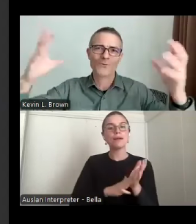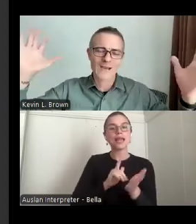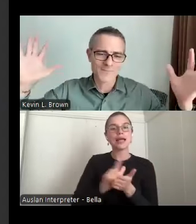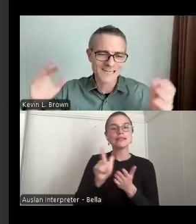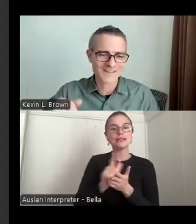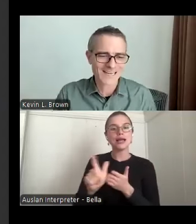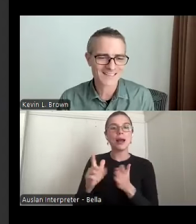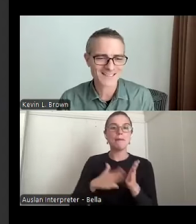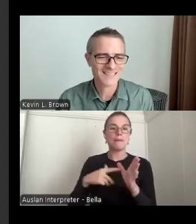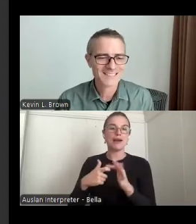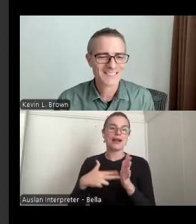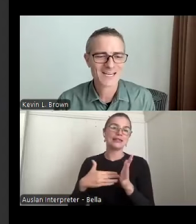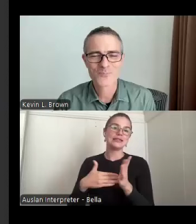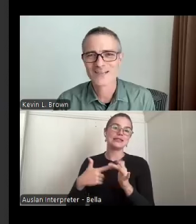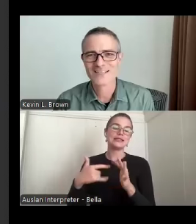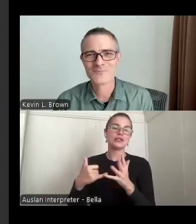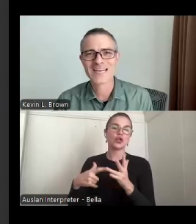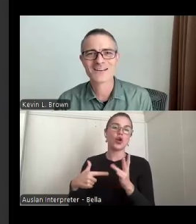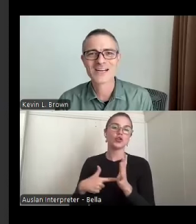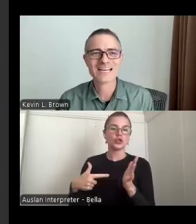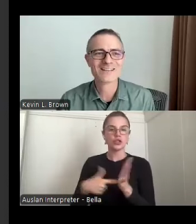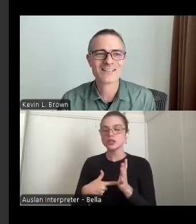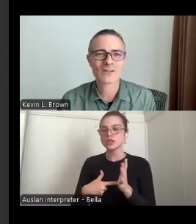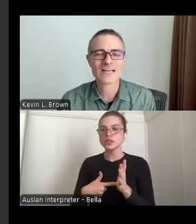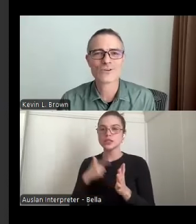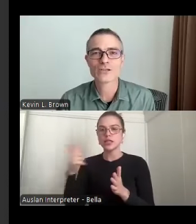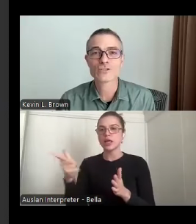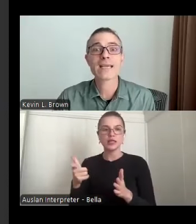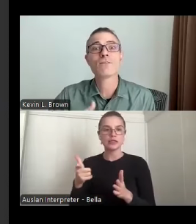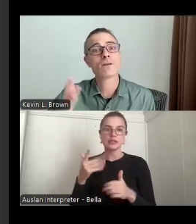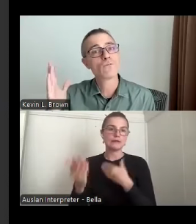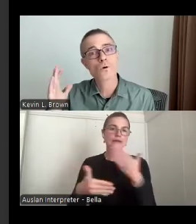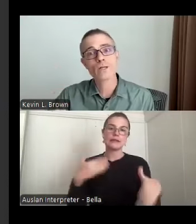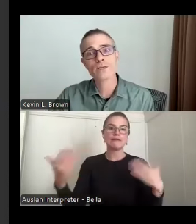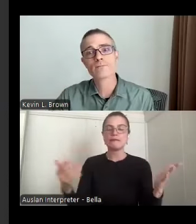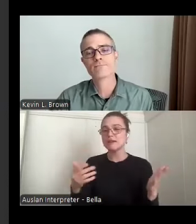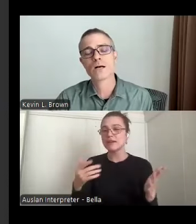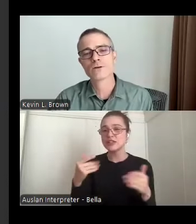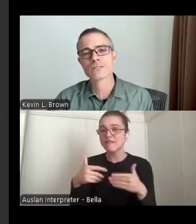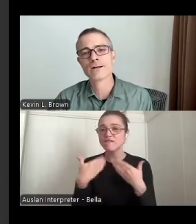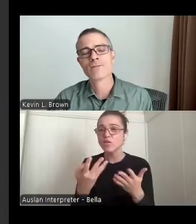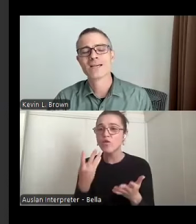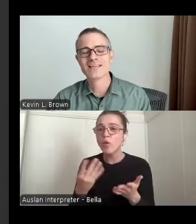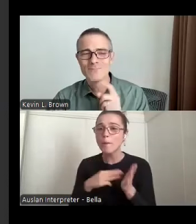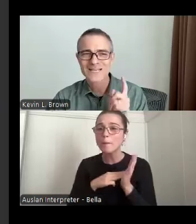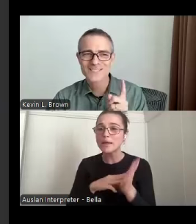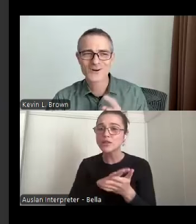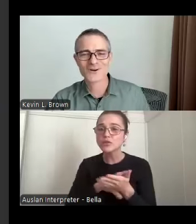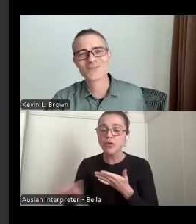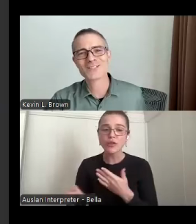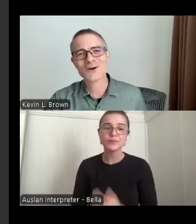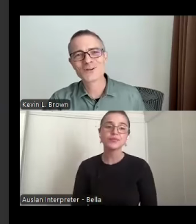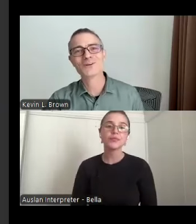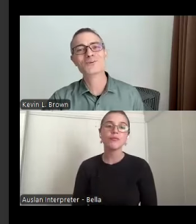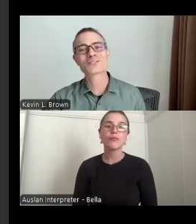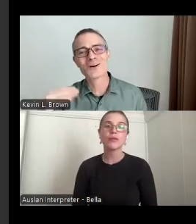giving away money like Oprah and making it rain the last few years, she gave them $4 million. And then best of all,